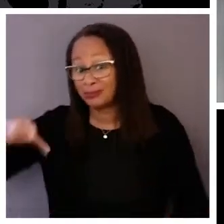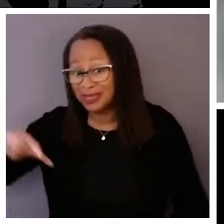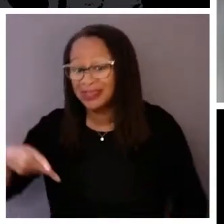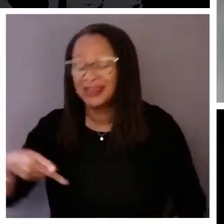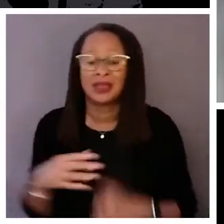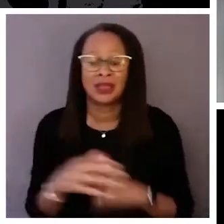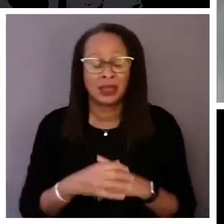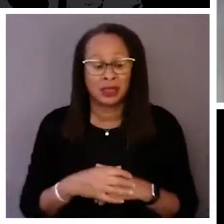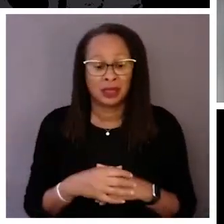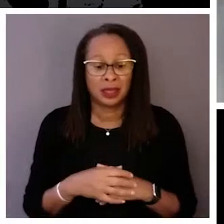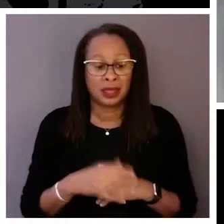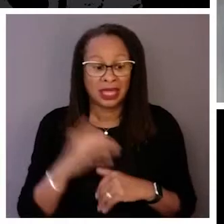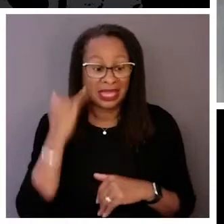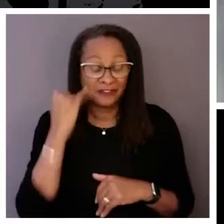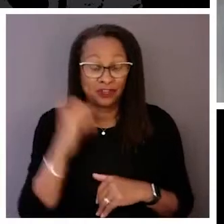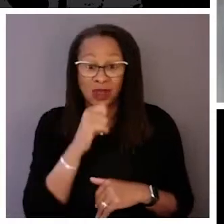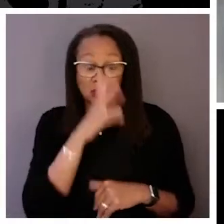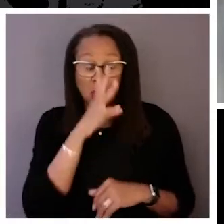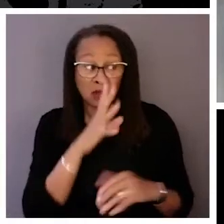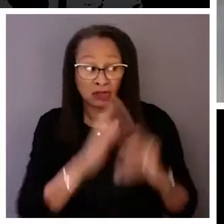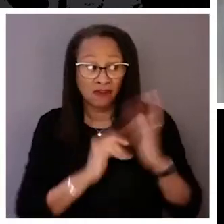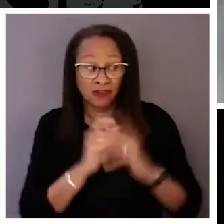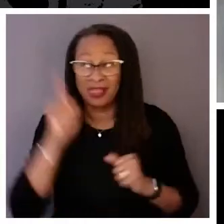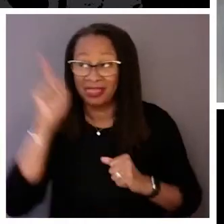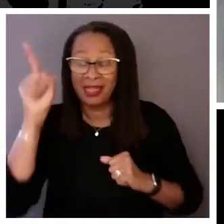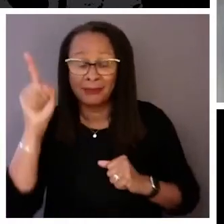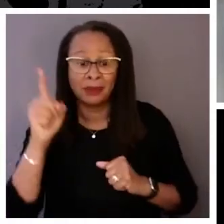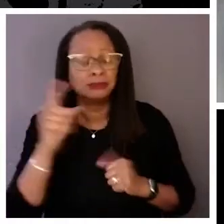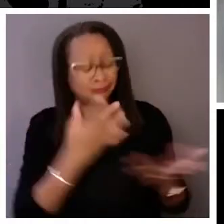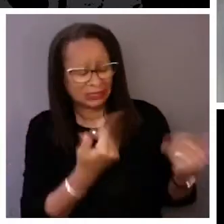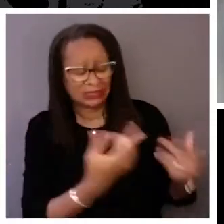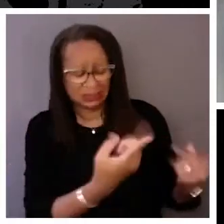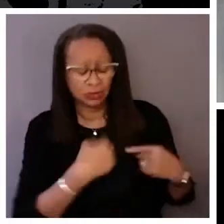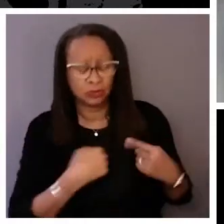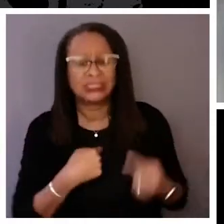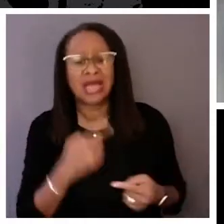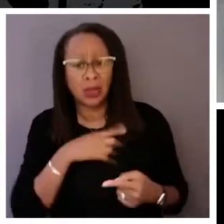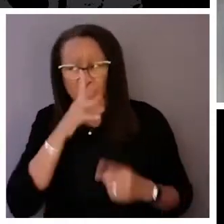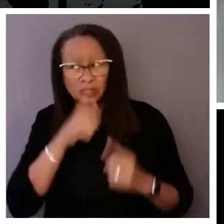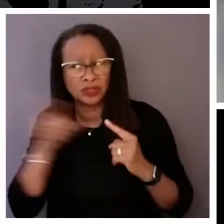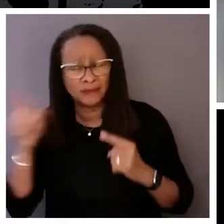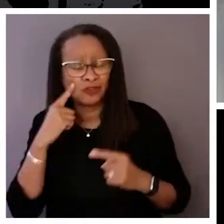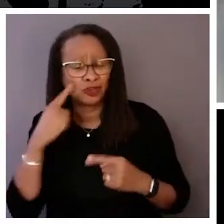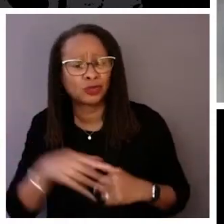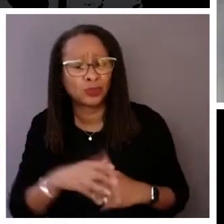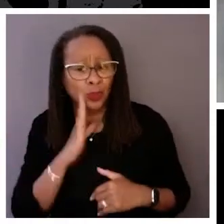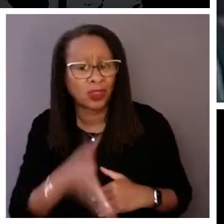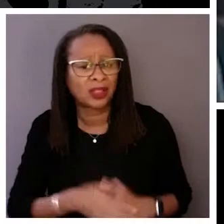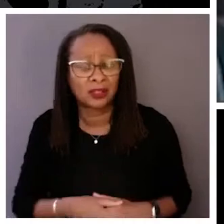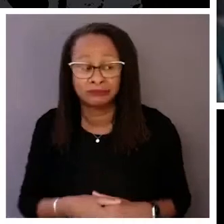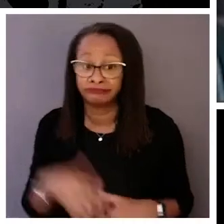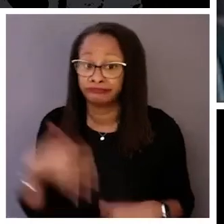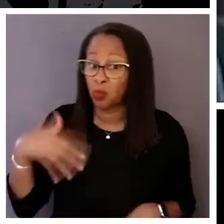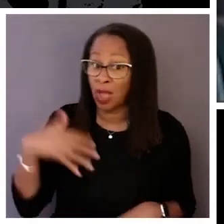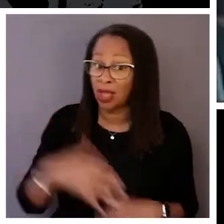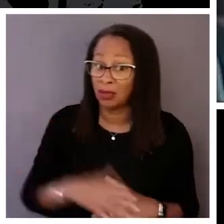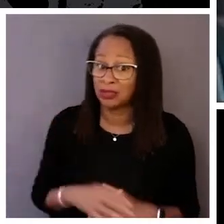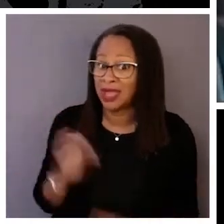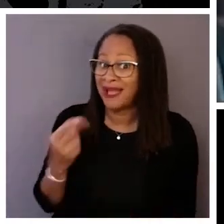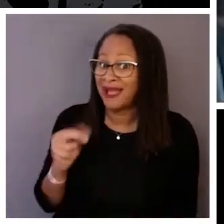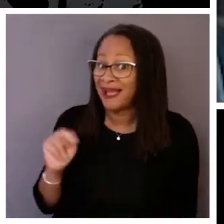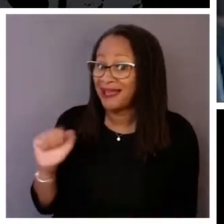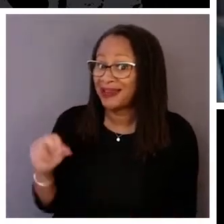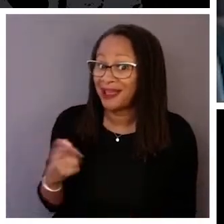and upper level. Like, if you're not comfortable talking to the EP, come talk to me. I'll talk to the EP. That's great. Wow.